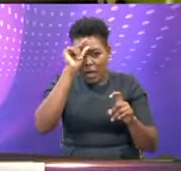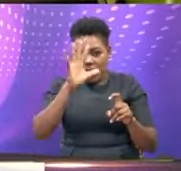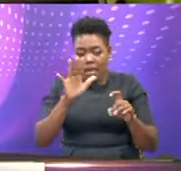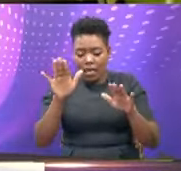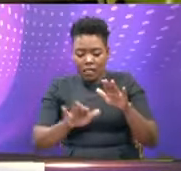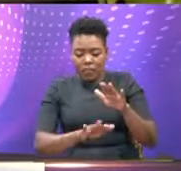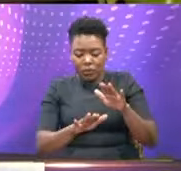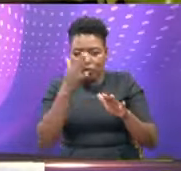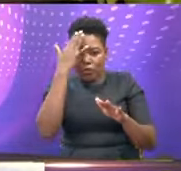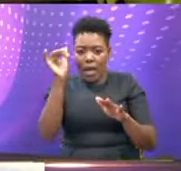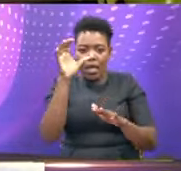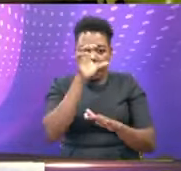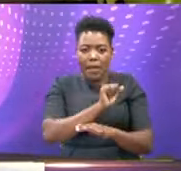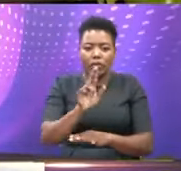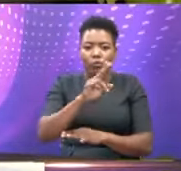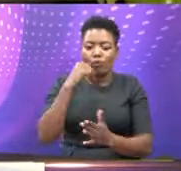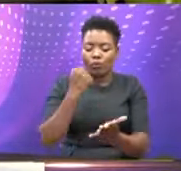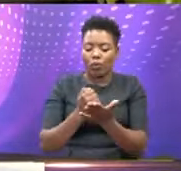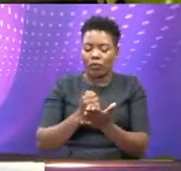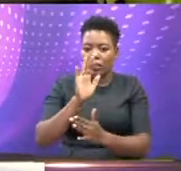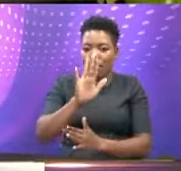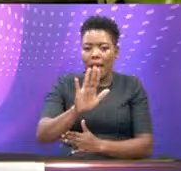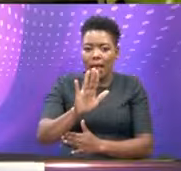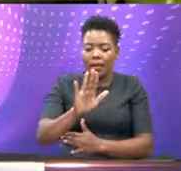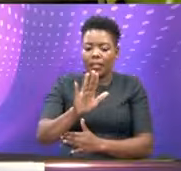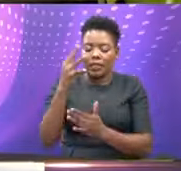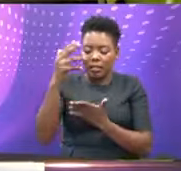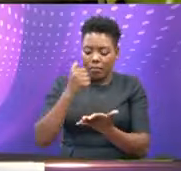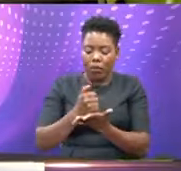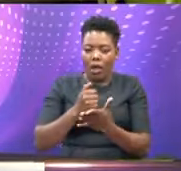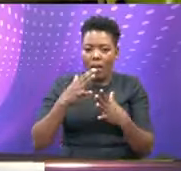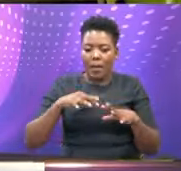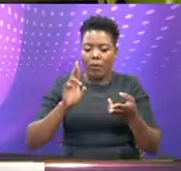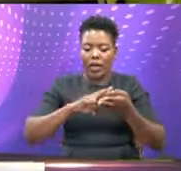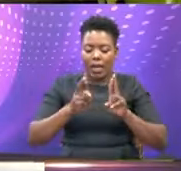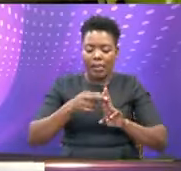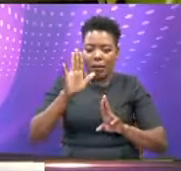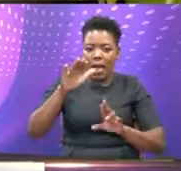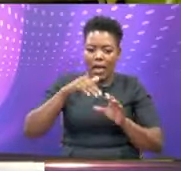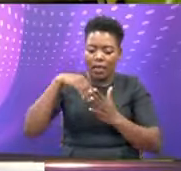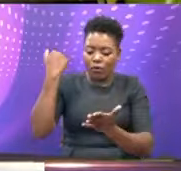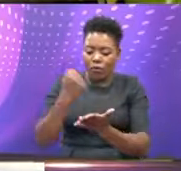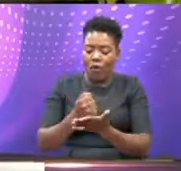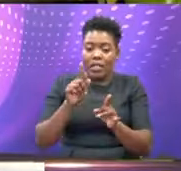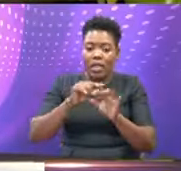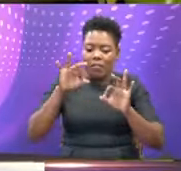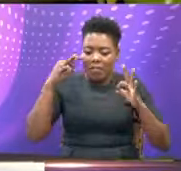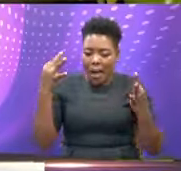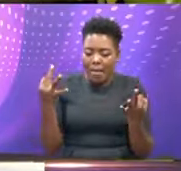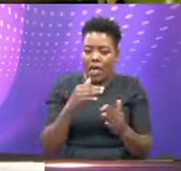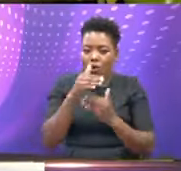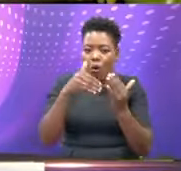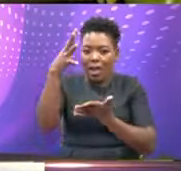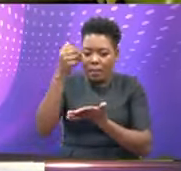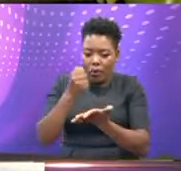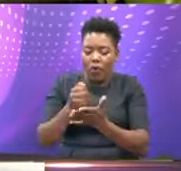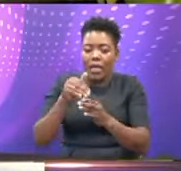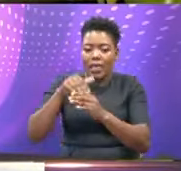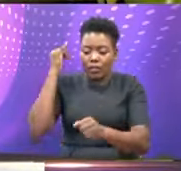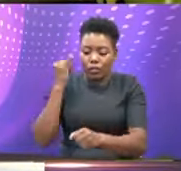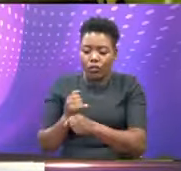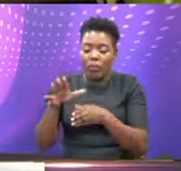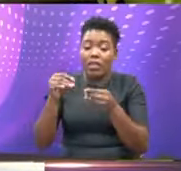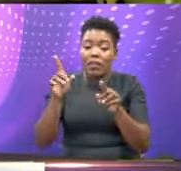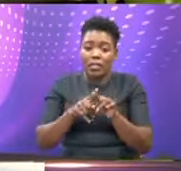ka otiyo marach kod apisi mare e ndiko wedene e tich kaachiel kod anyuola mage kaachiel kod kwayo